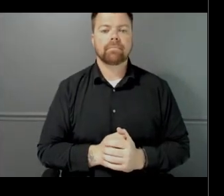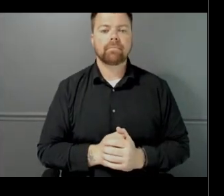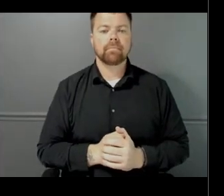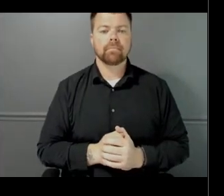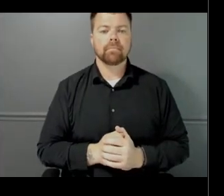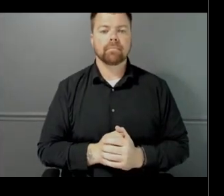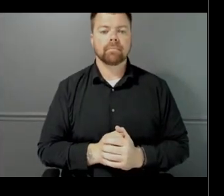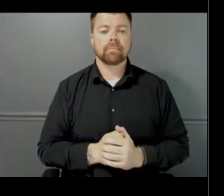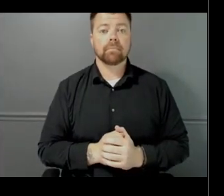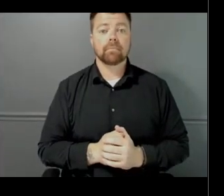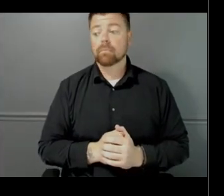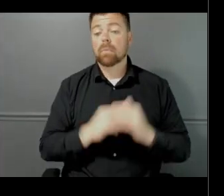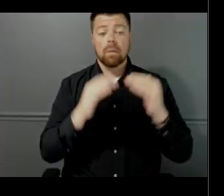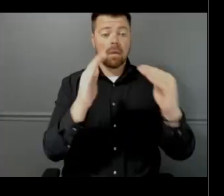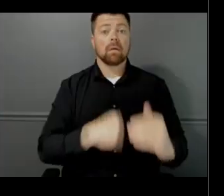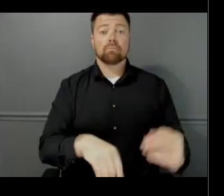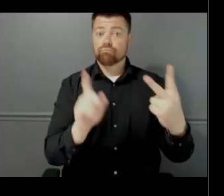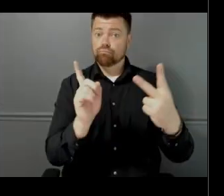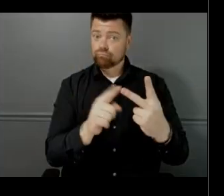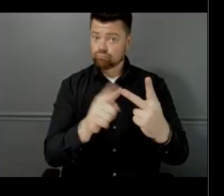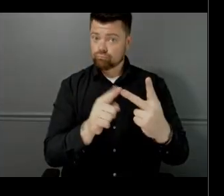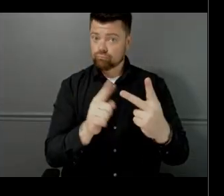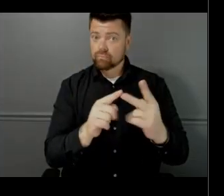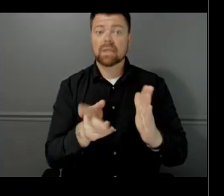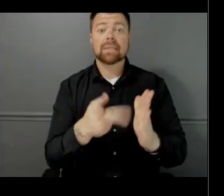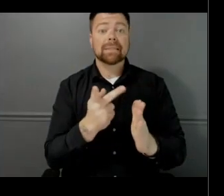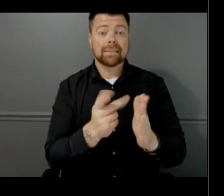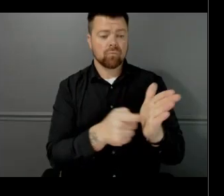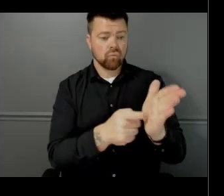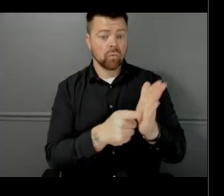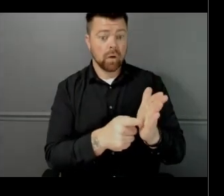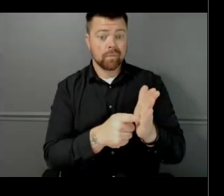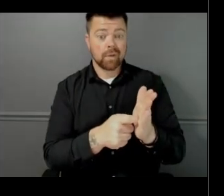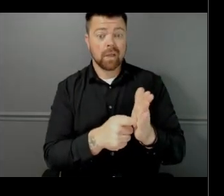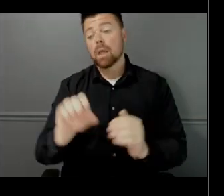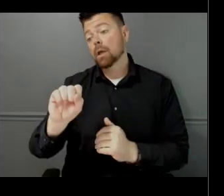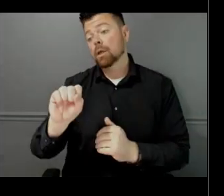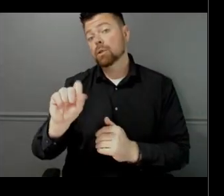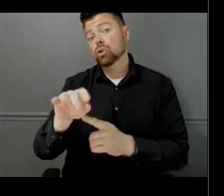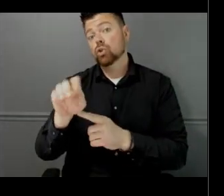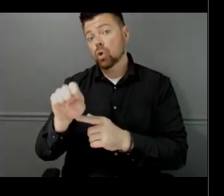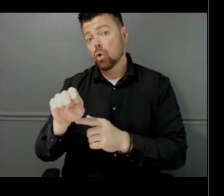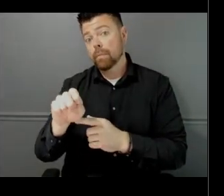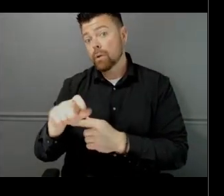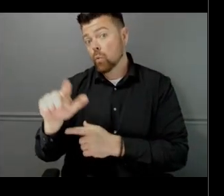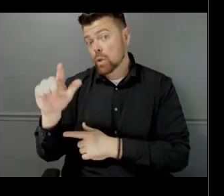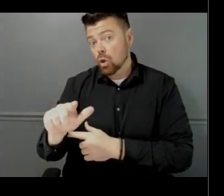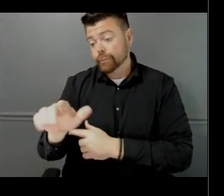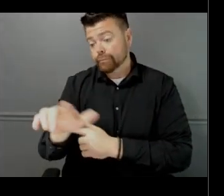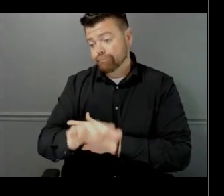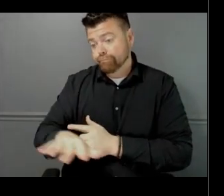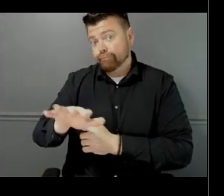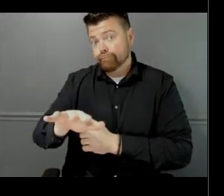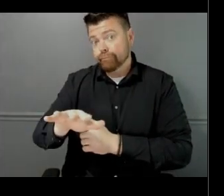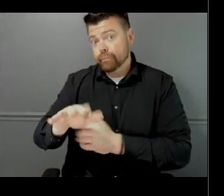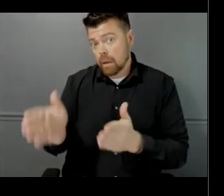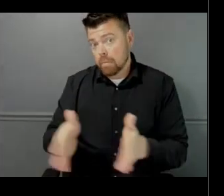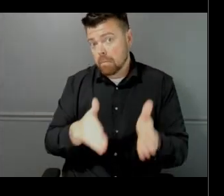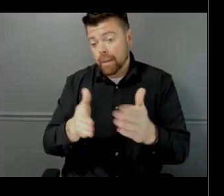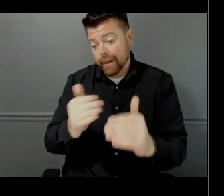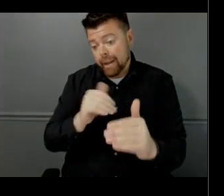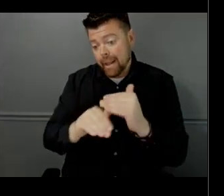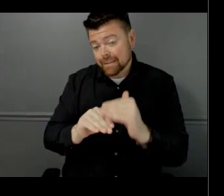And the second condition, the slope between the lowest permissible planned